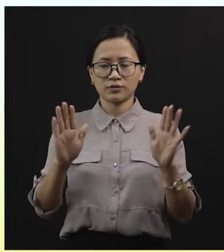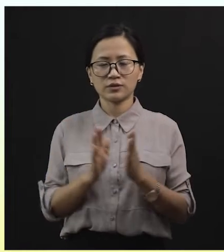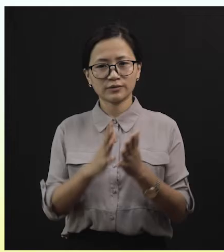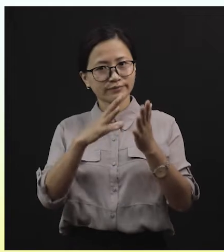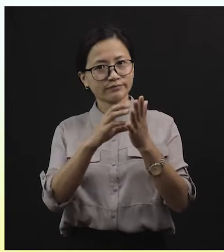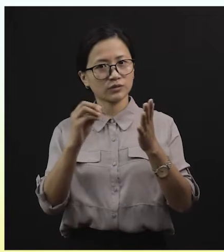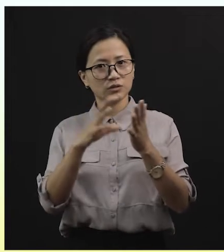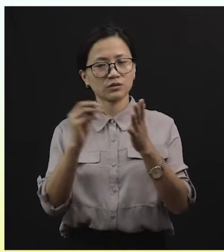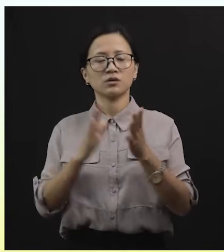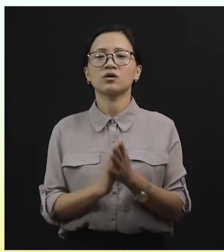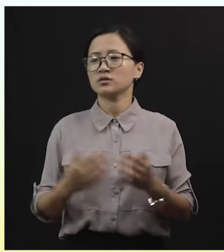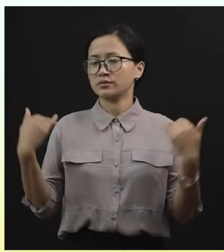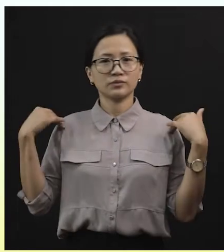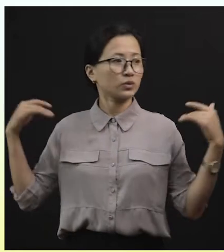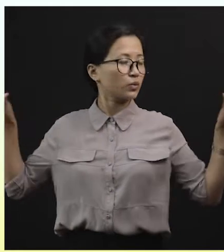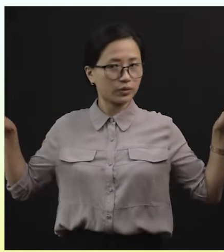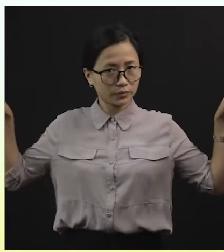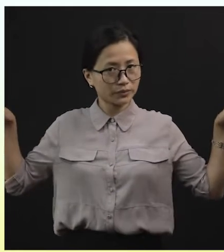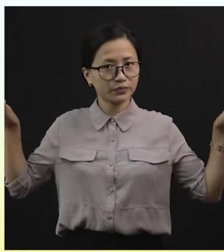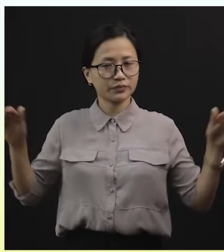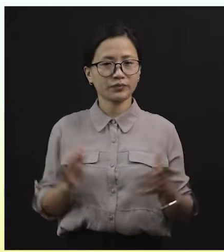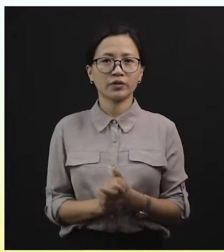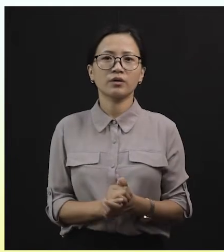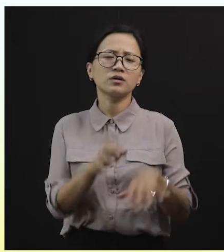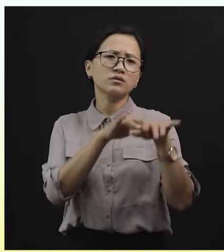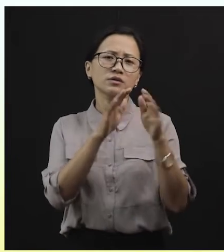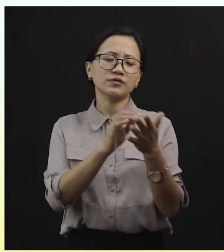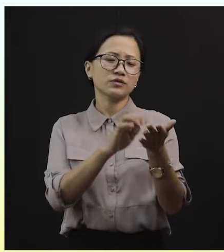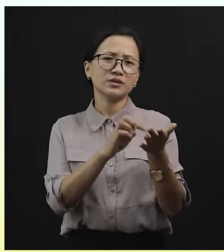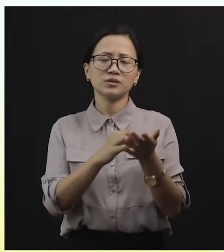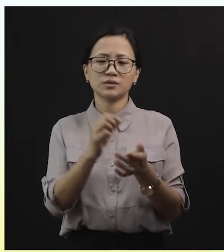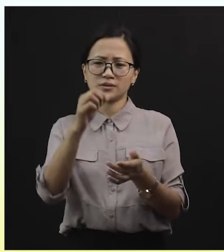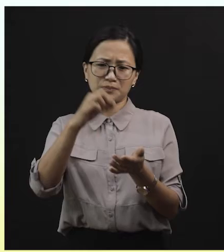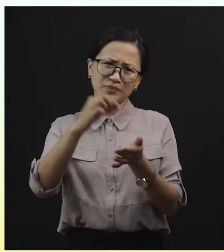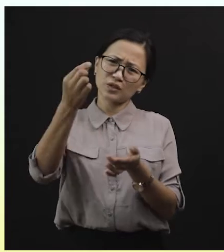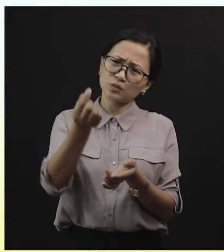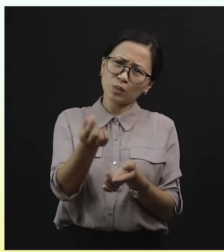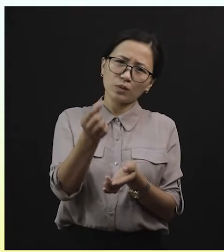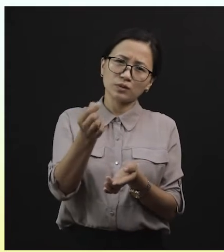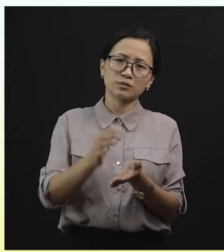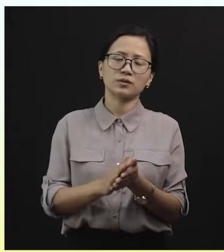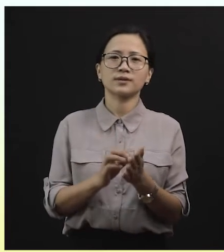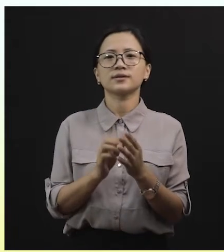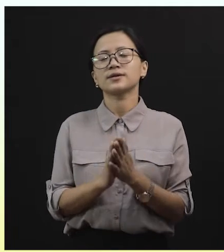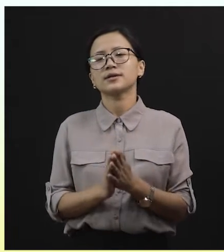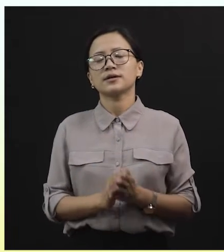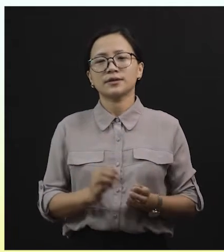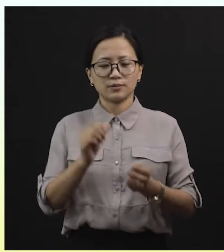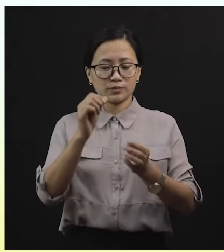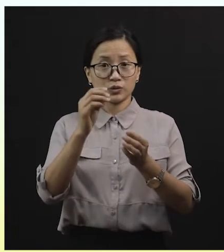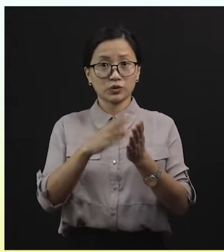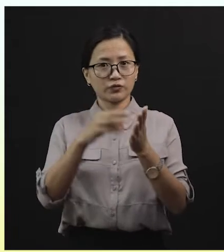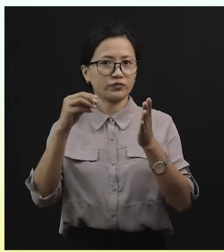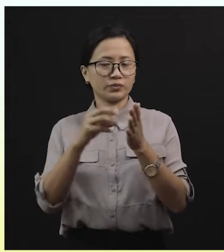of dust on their feathers. If you touch a moth, you can feel small particles just like sand, right? They